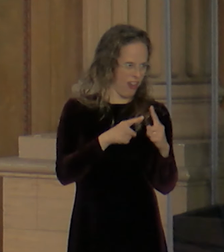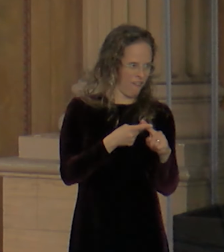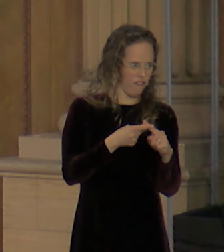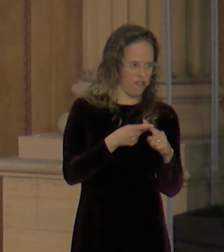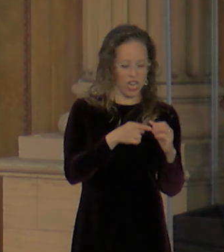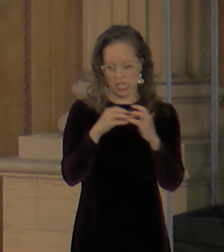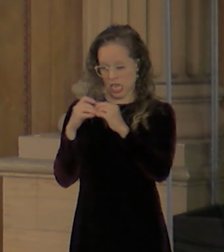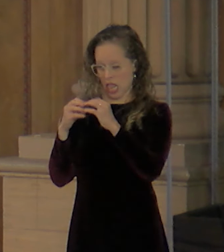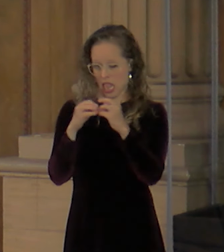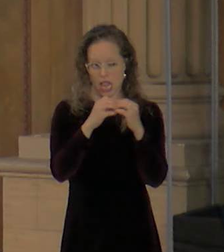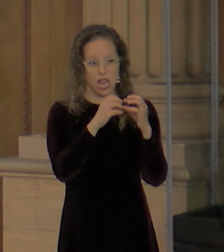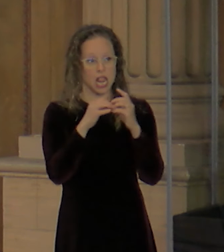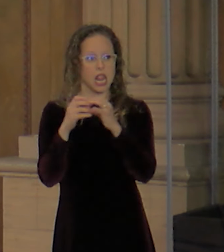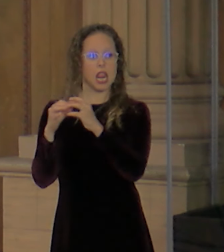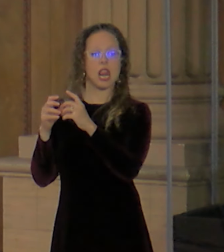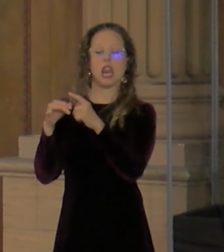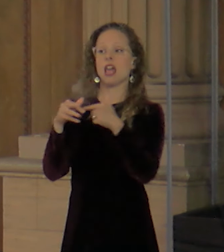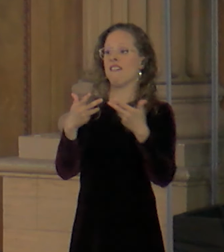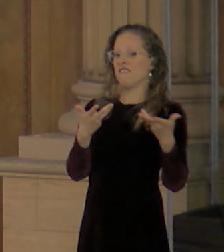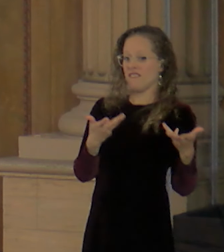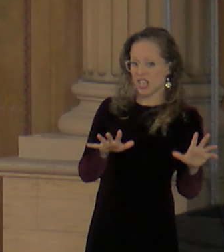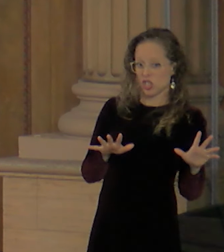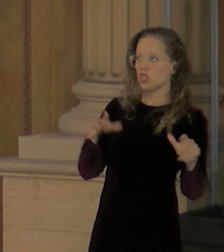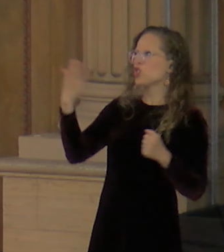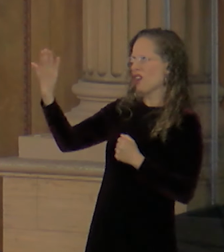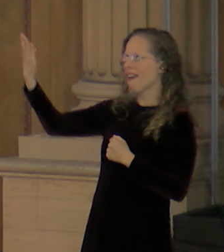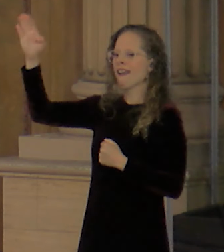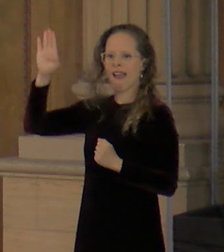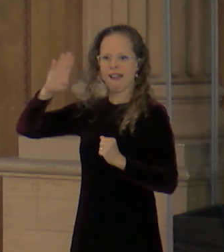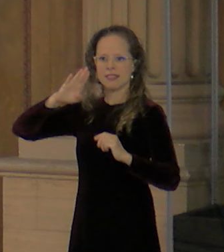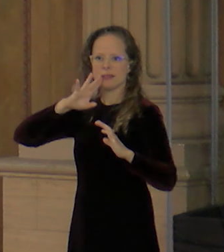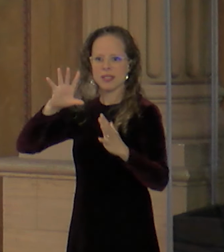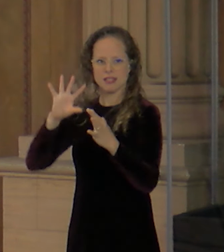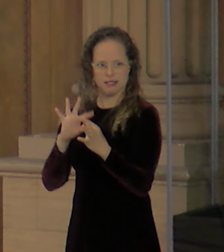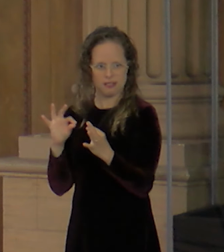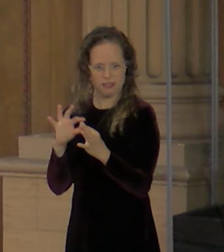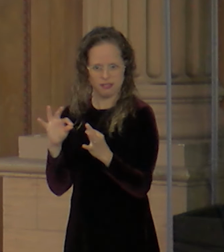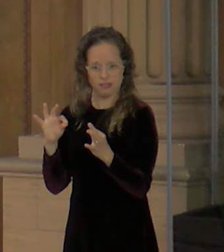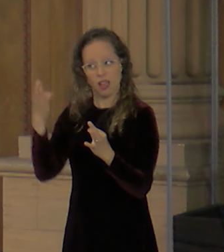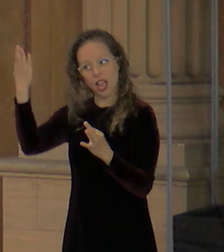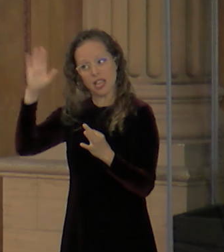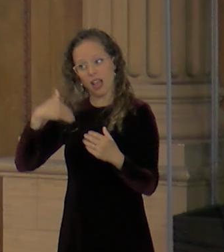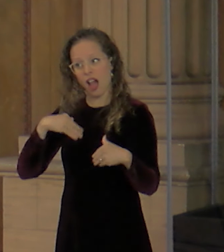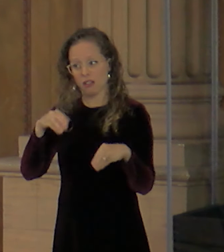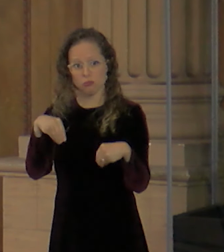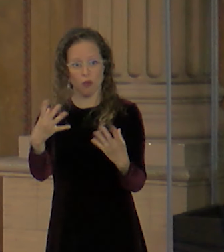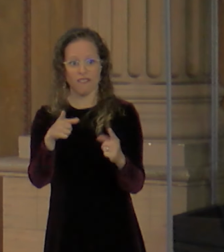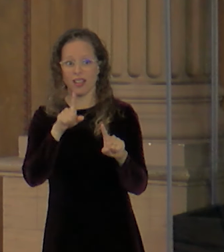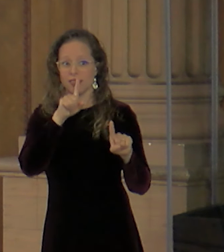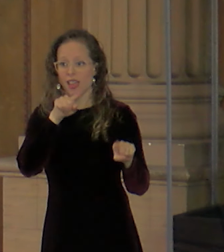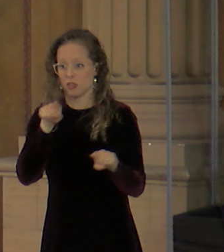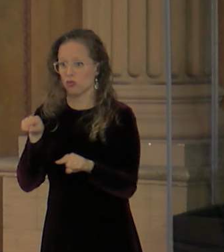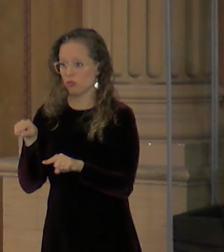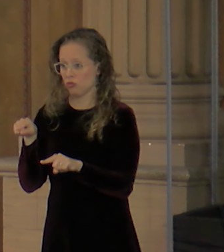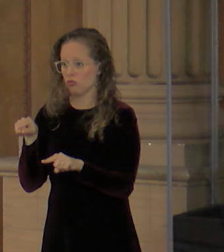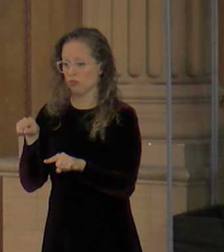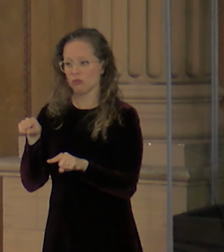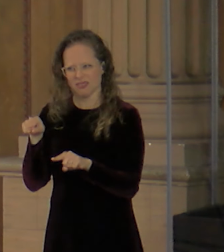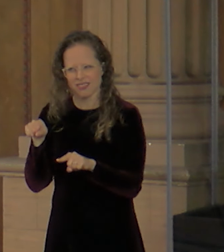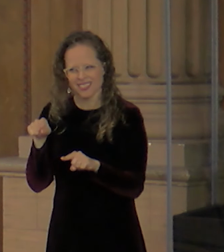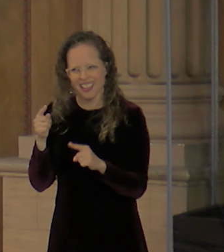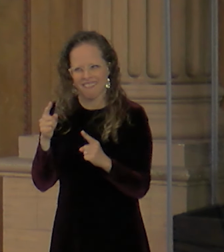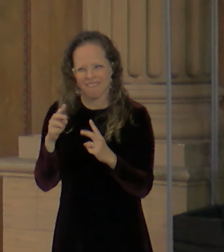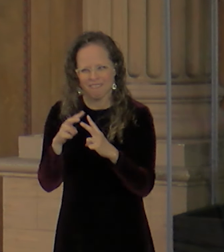the end, God speaks into the chaos. And God gives some answers. And the answers that he gives are mysterious,